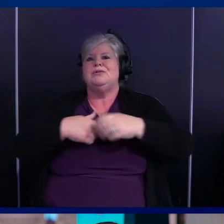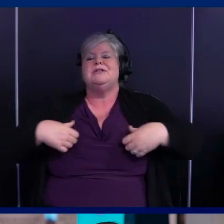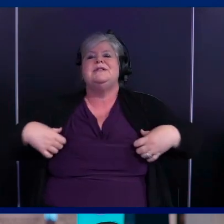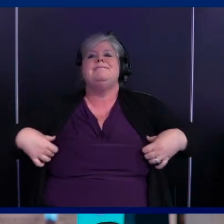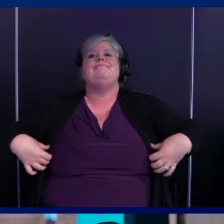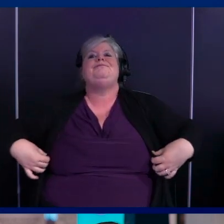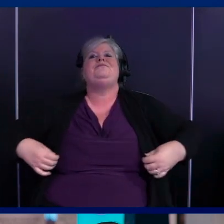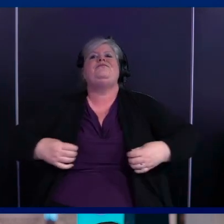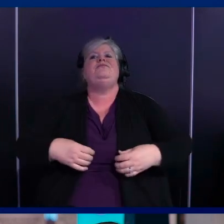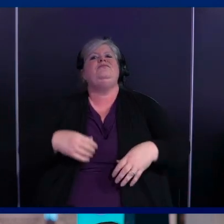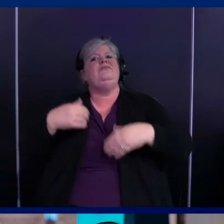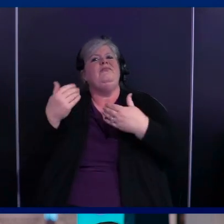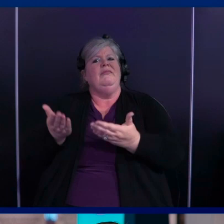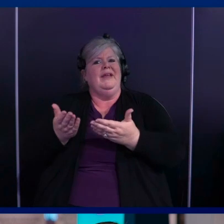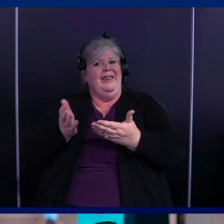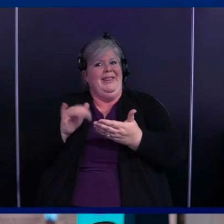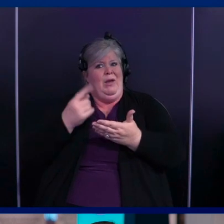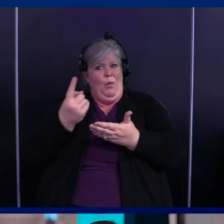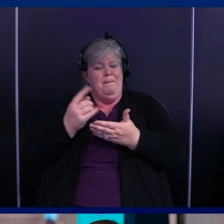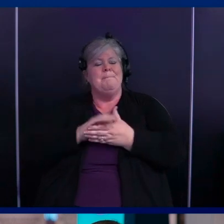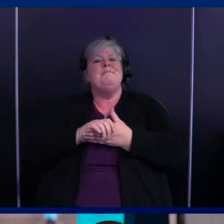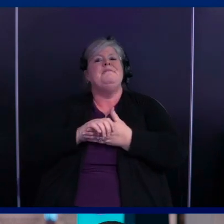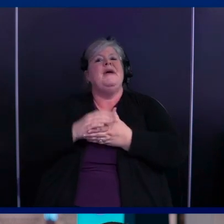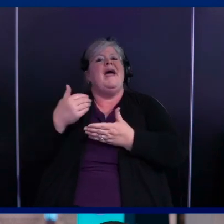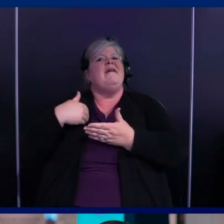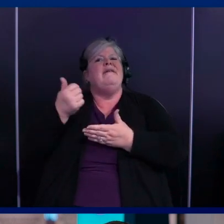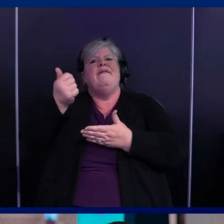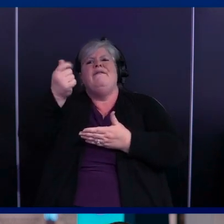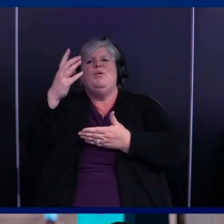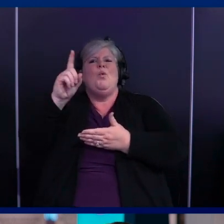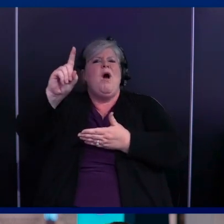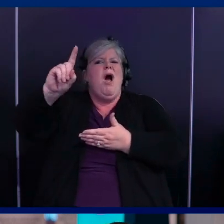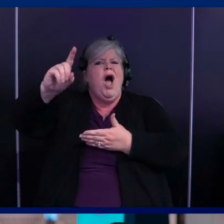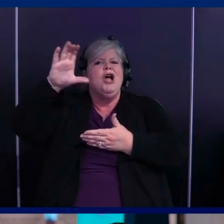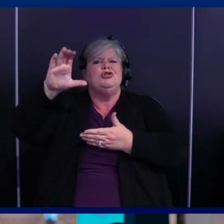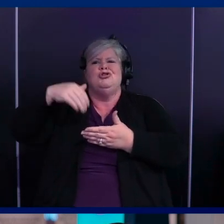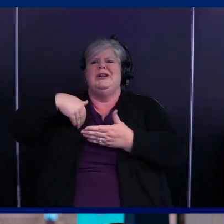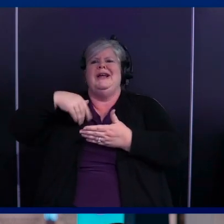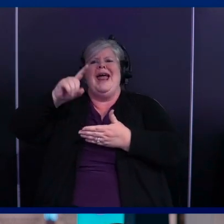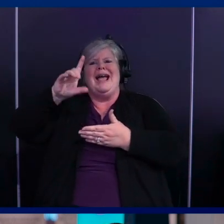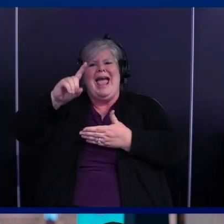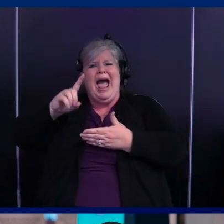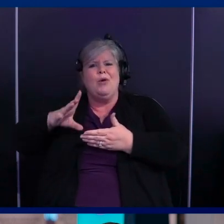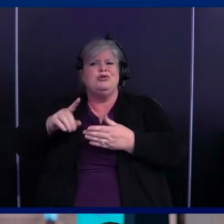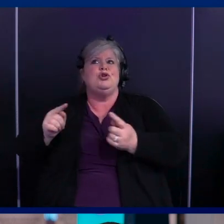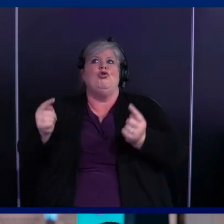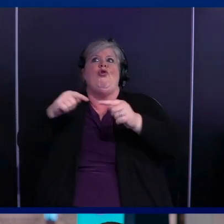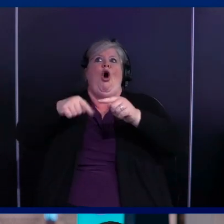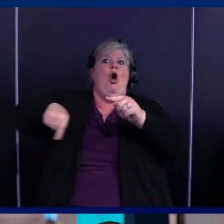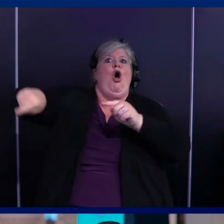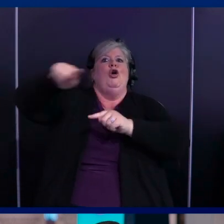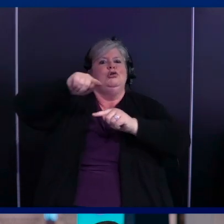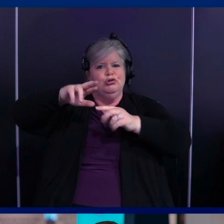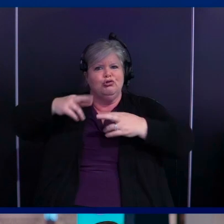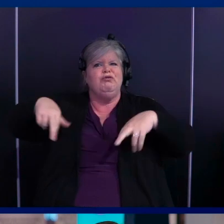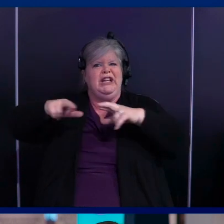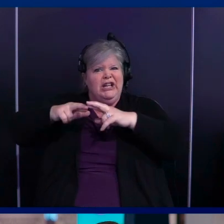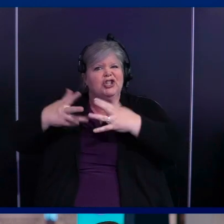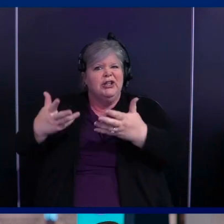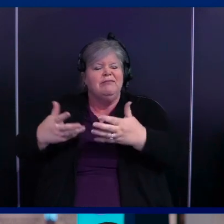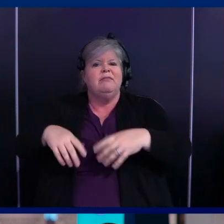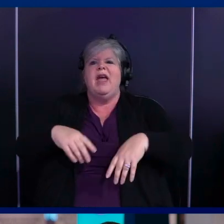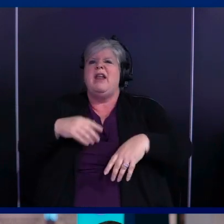have a few hundred account cross-region combinations, and this took me a couple minutes to get